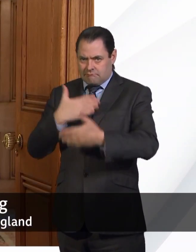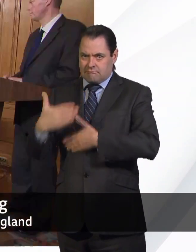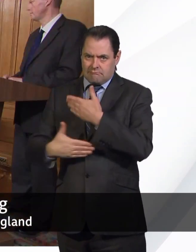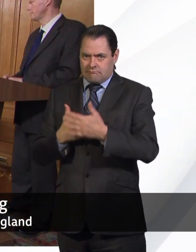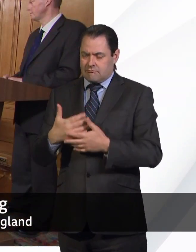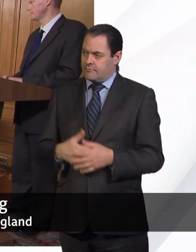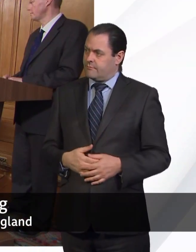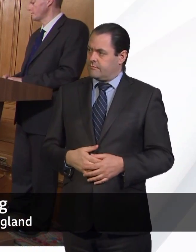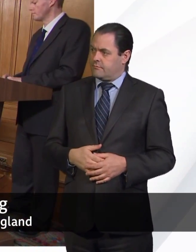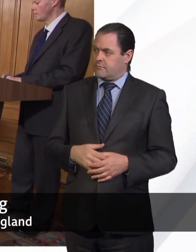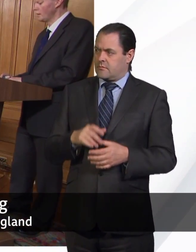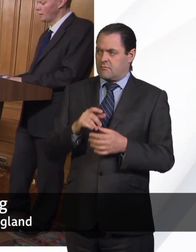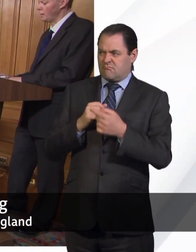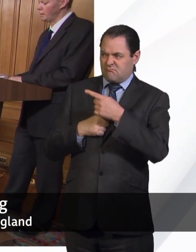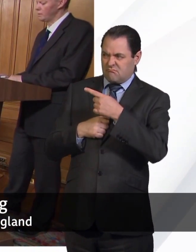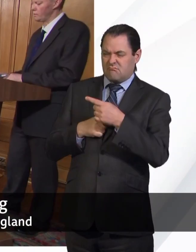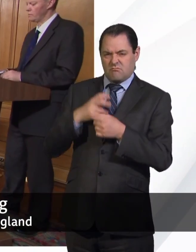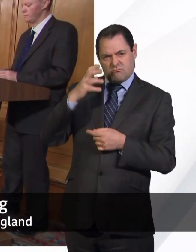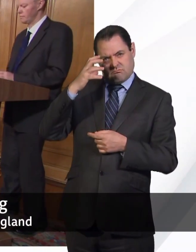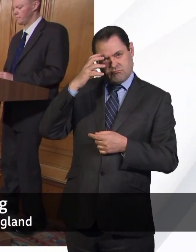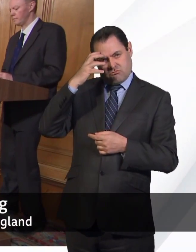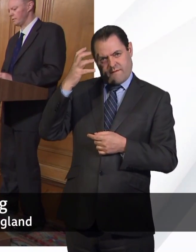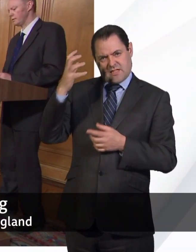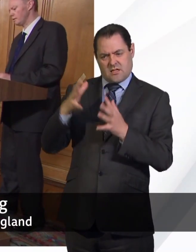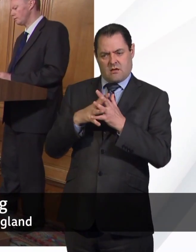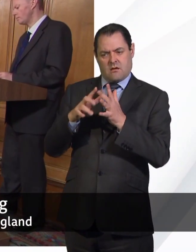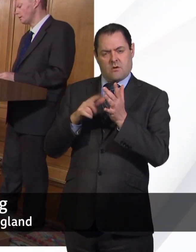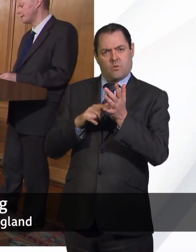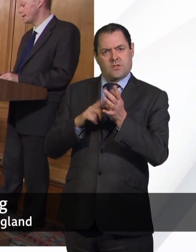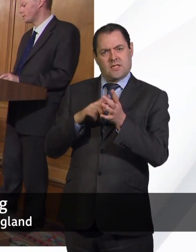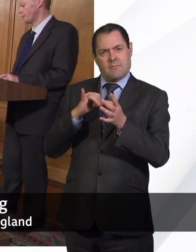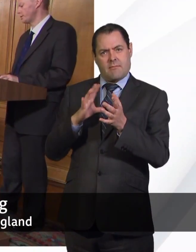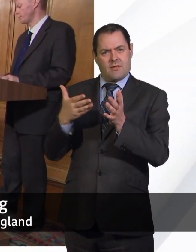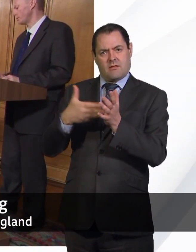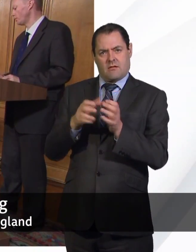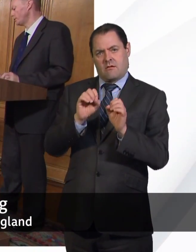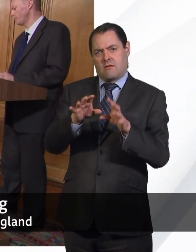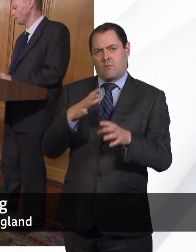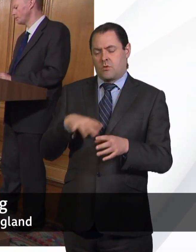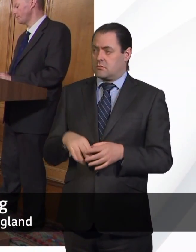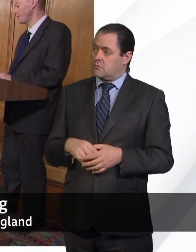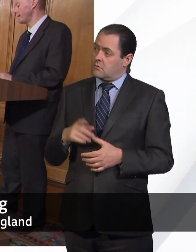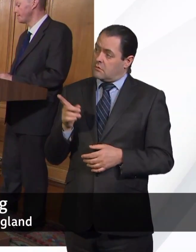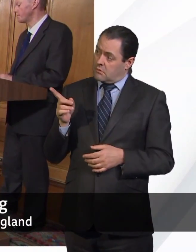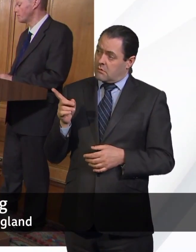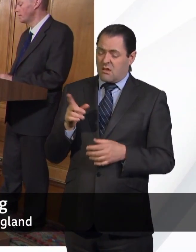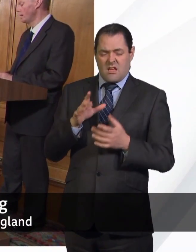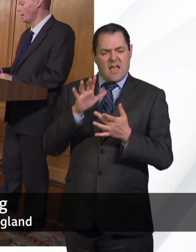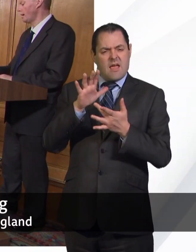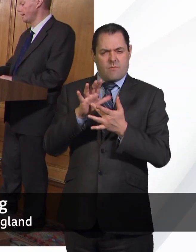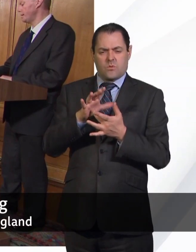I wonder whether, Chris, there's anything you want to add that we can say to people who are in Jay's position? Well, I mean, Jay's question, which of course is important to very many